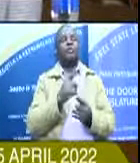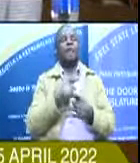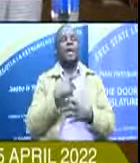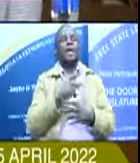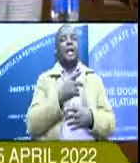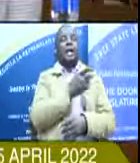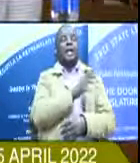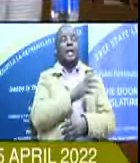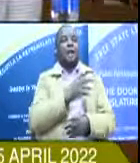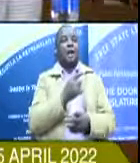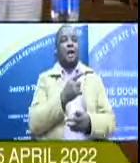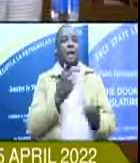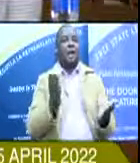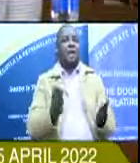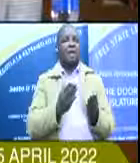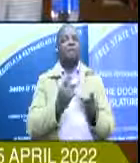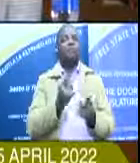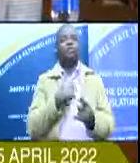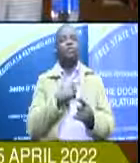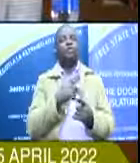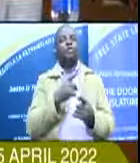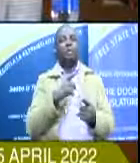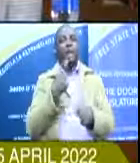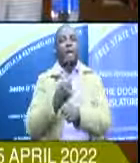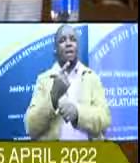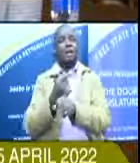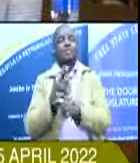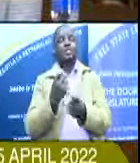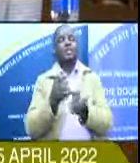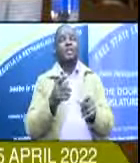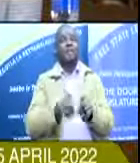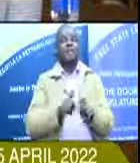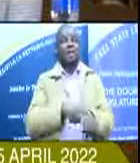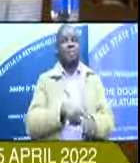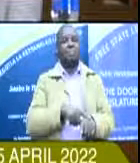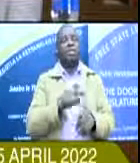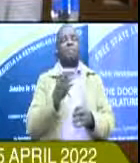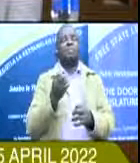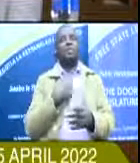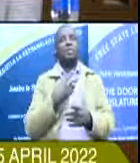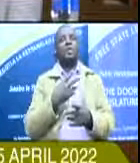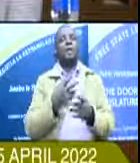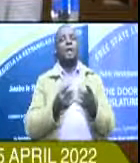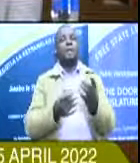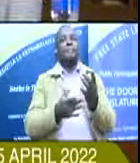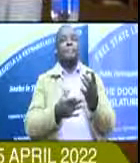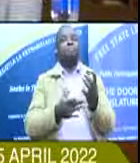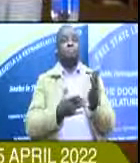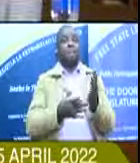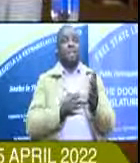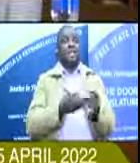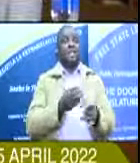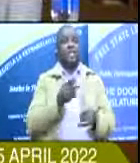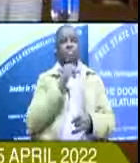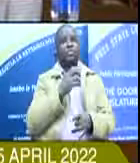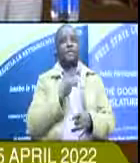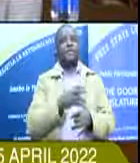care through real-time patient data, mitigate against medical legal exposure by using digital